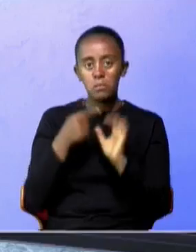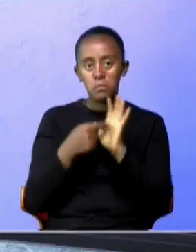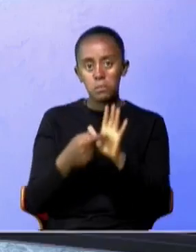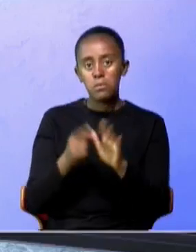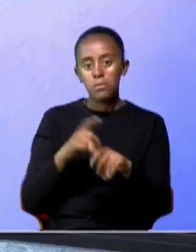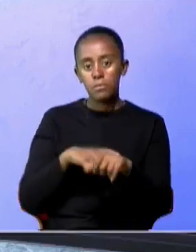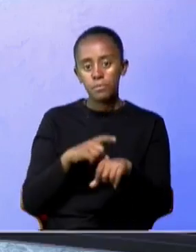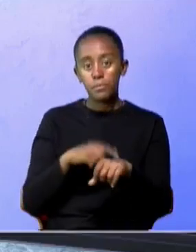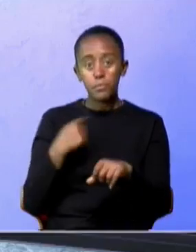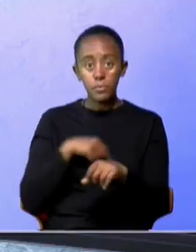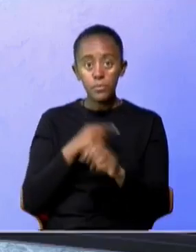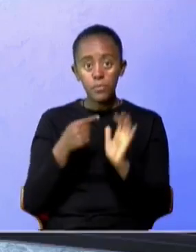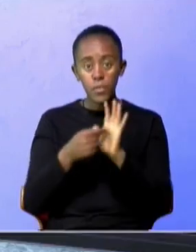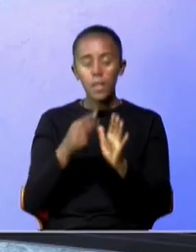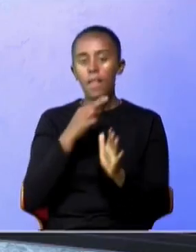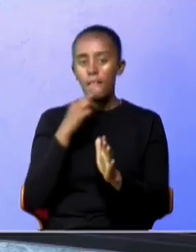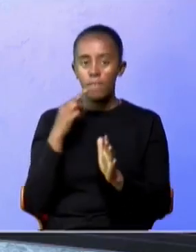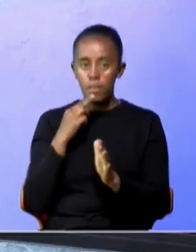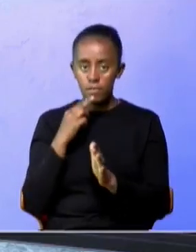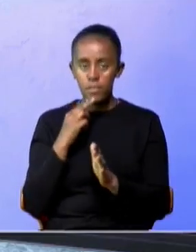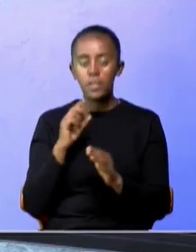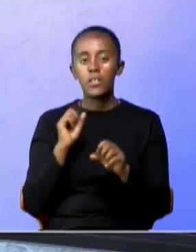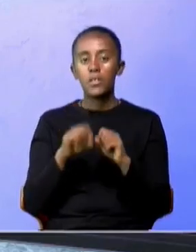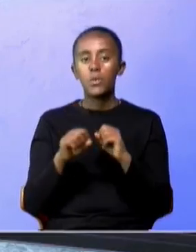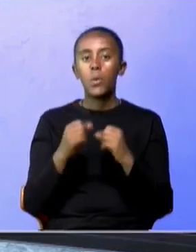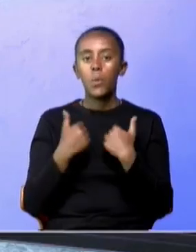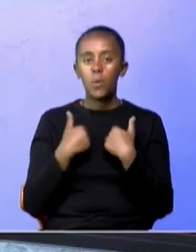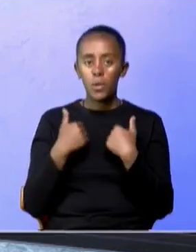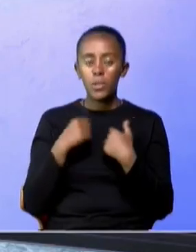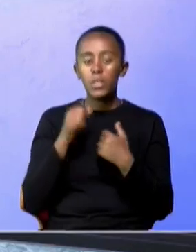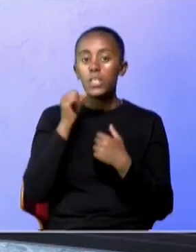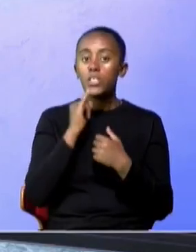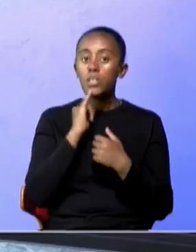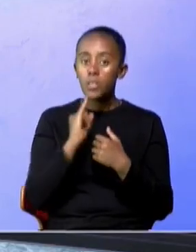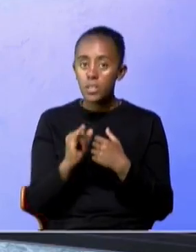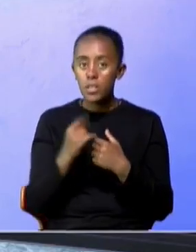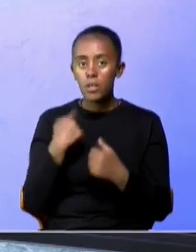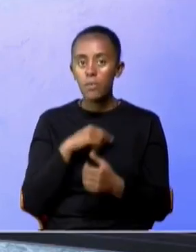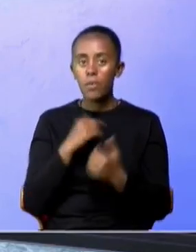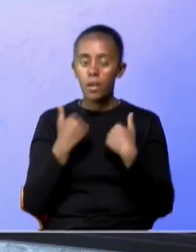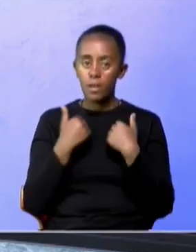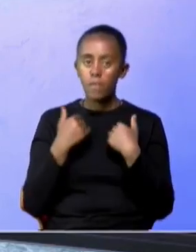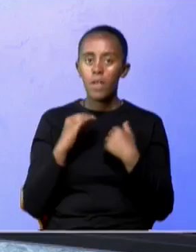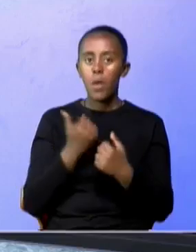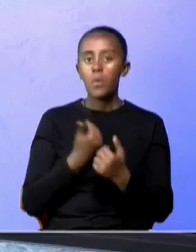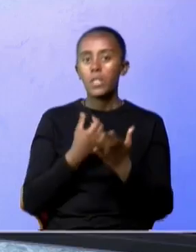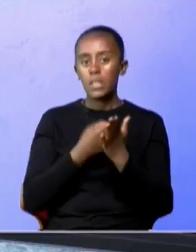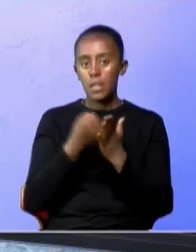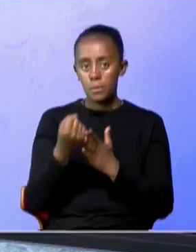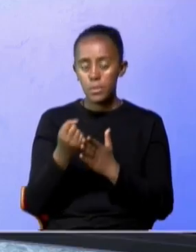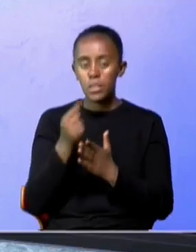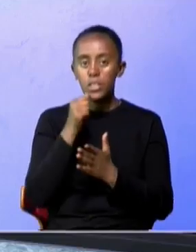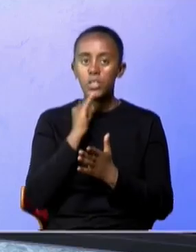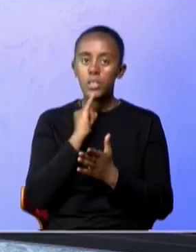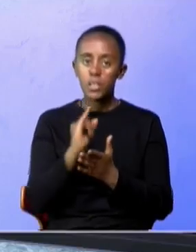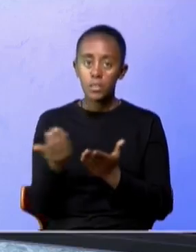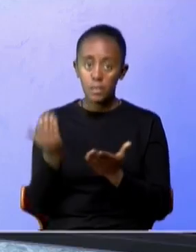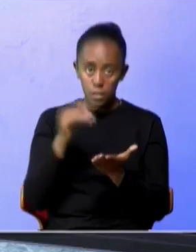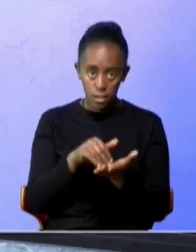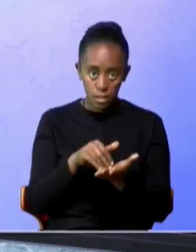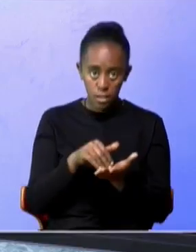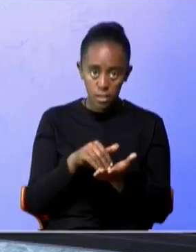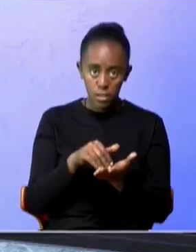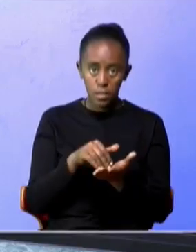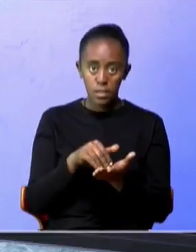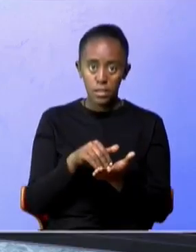we're showing what? Verb. So here again, she is, we have our subject. She is again,